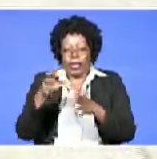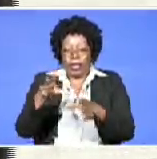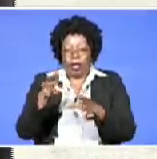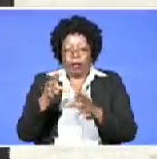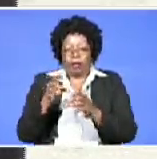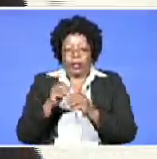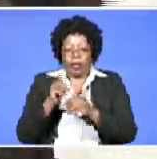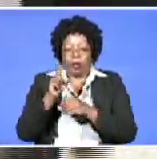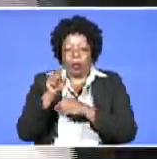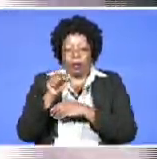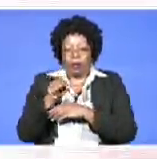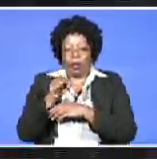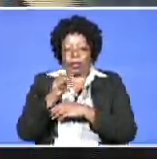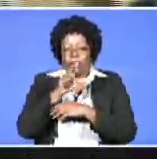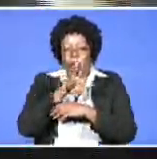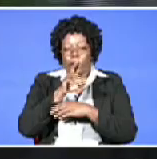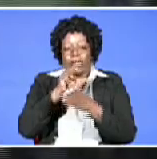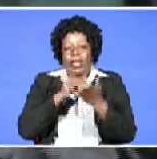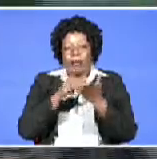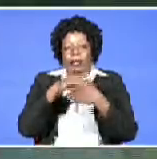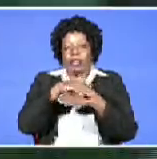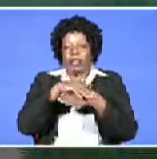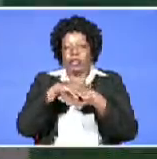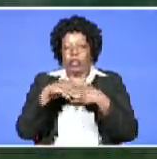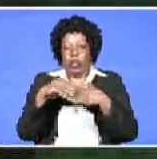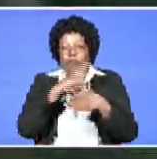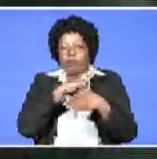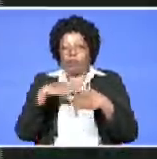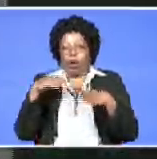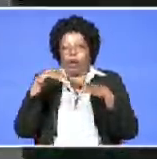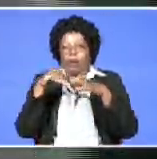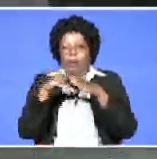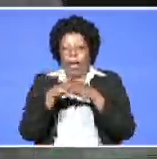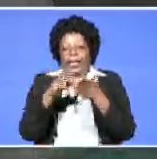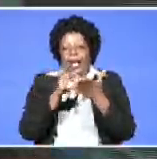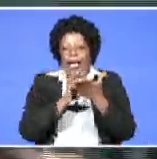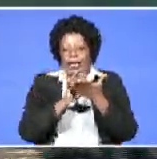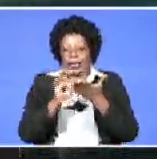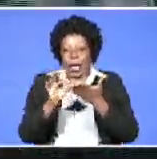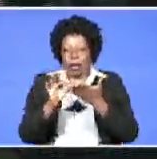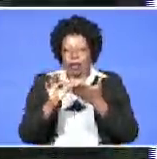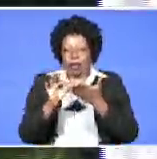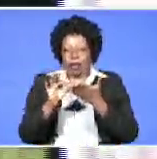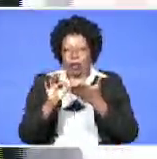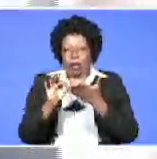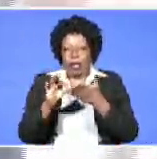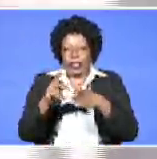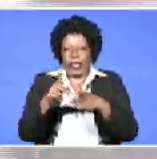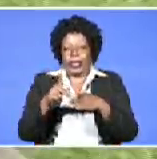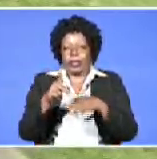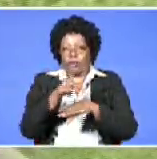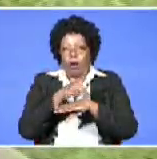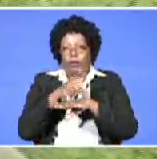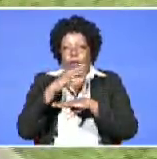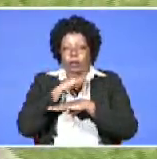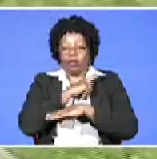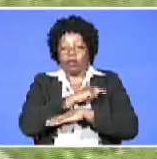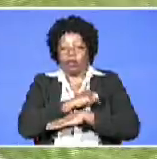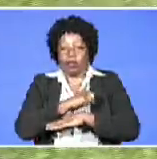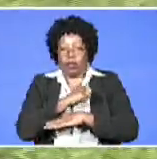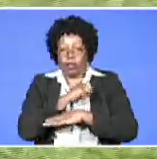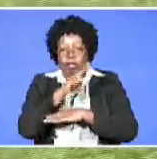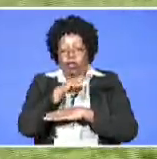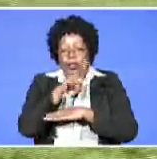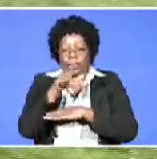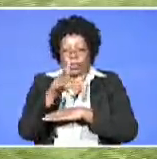obtained $1.2 million from a Royal Bank of Canada account, property of the Ministry of Tourism. 37-year-old attorney